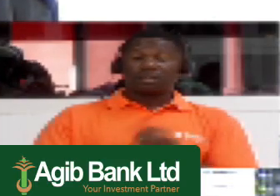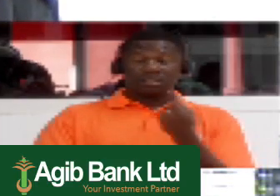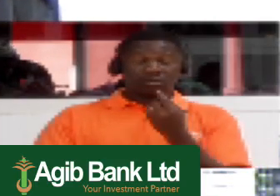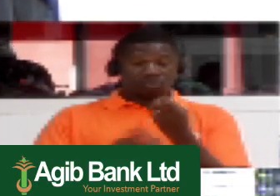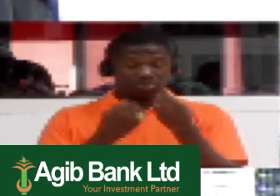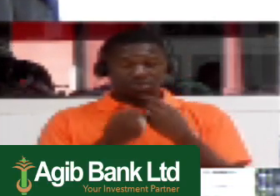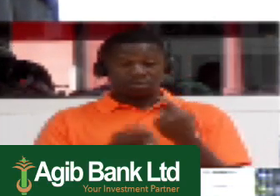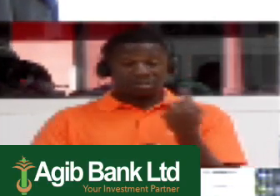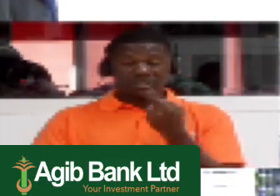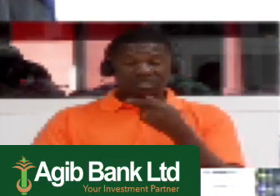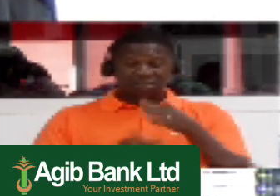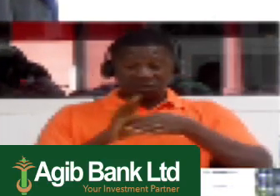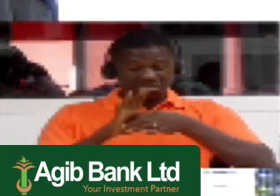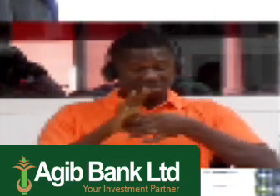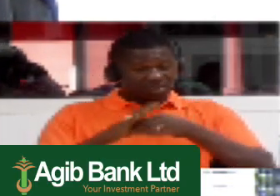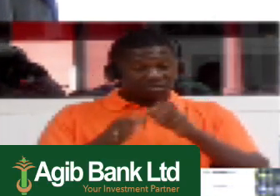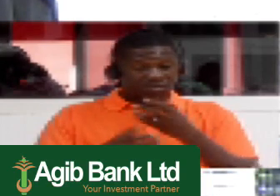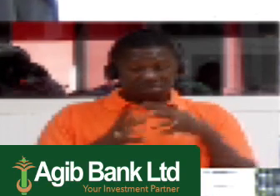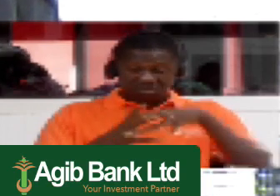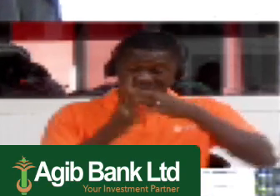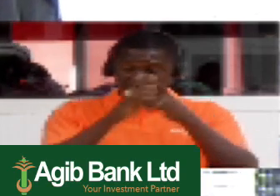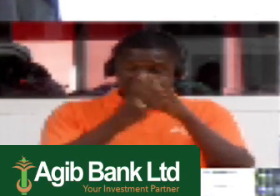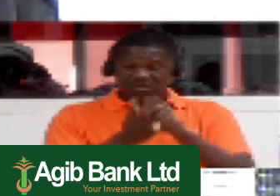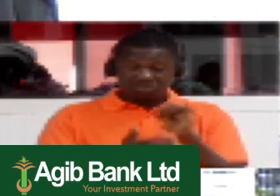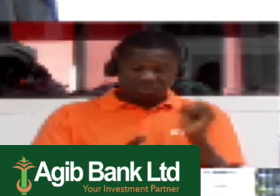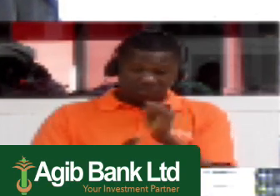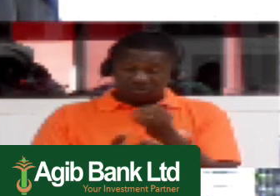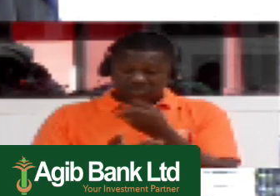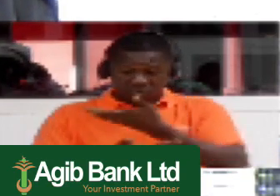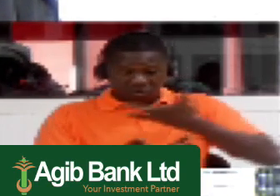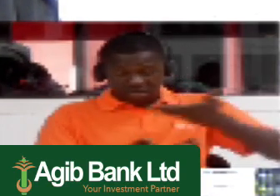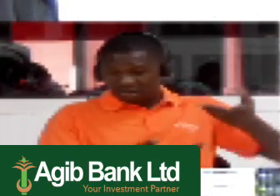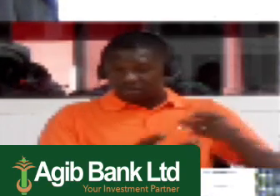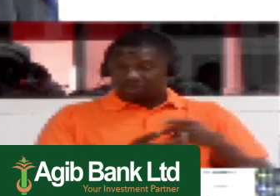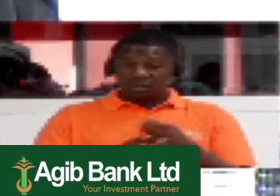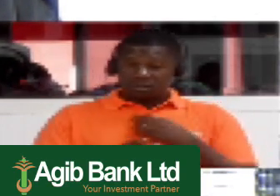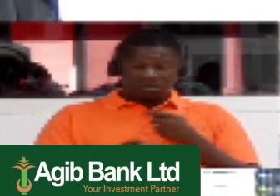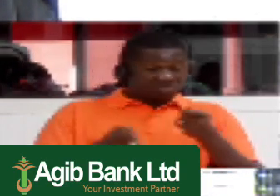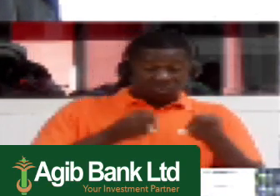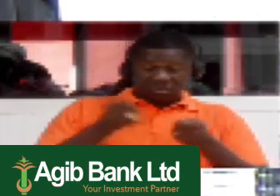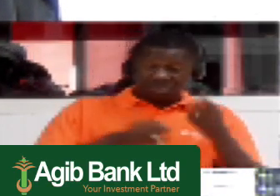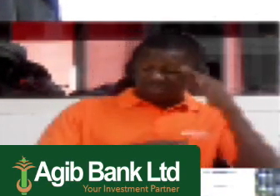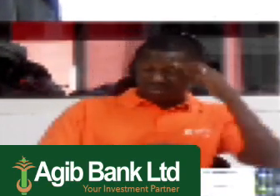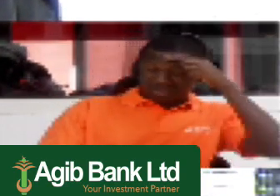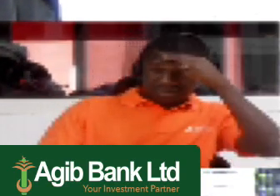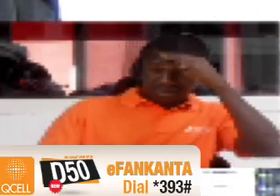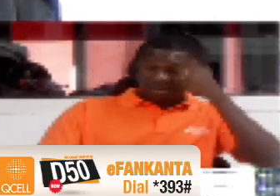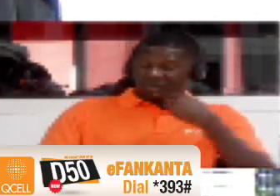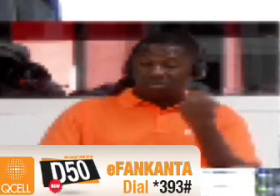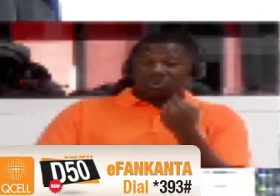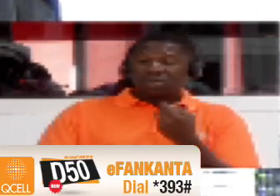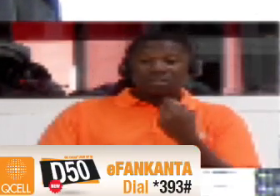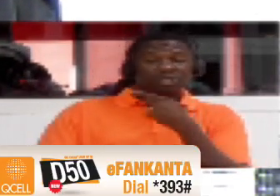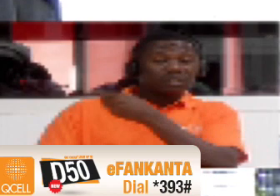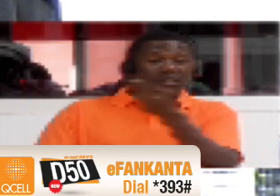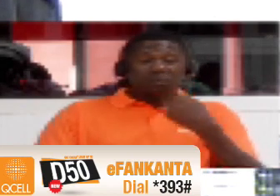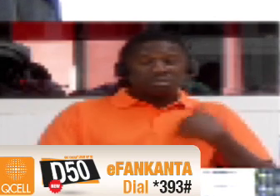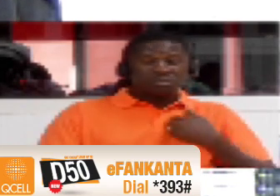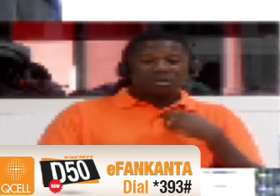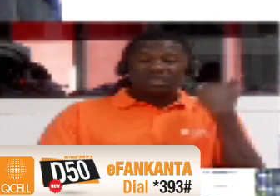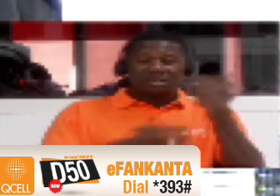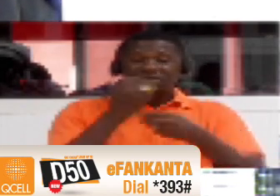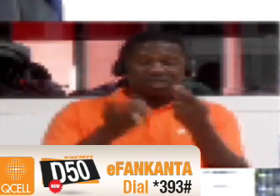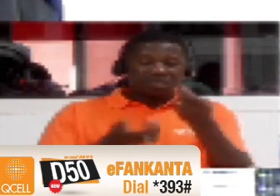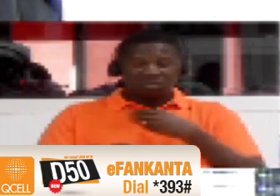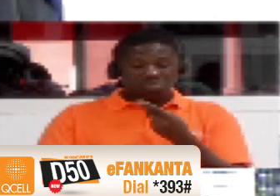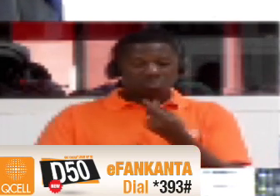whether this meat was usually mixed with spiritual water to control their minds. Because these people, they never give us money. Only to